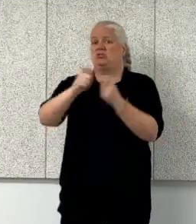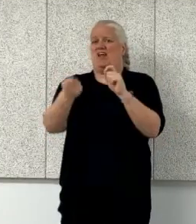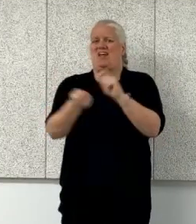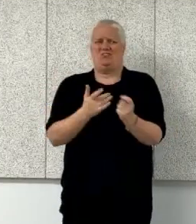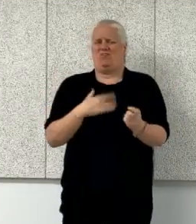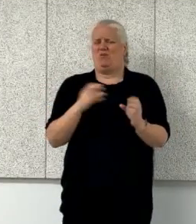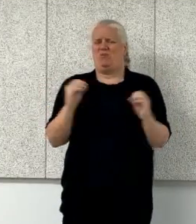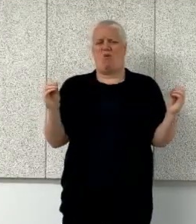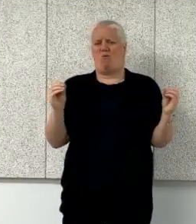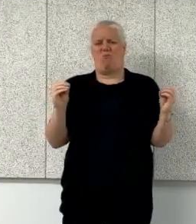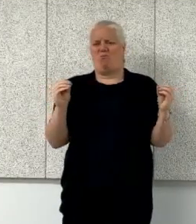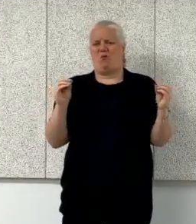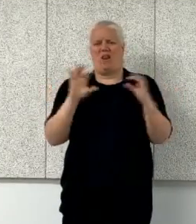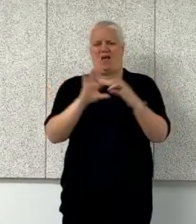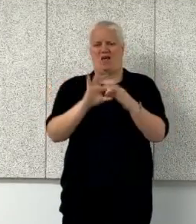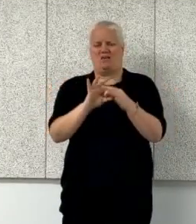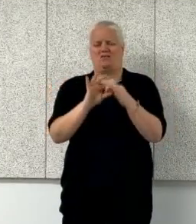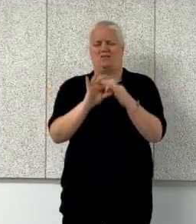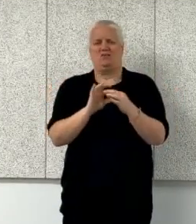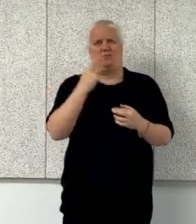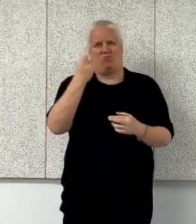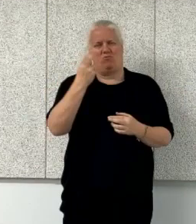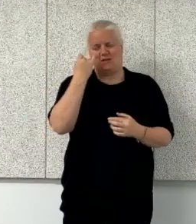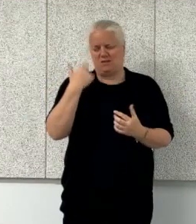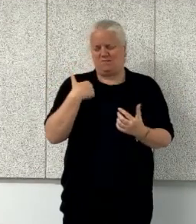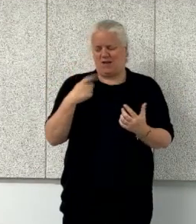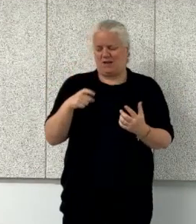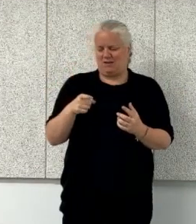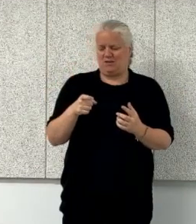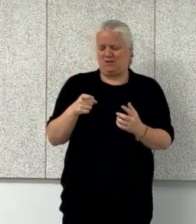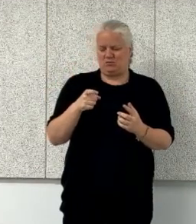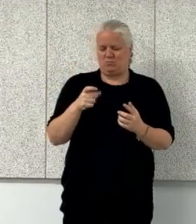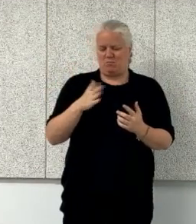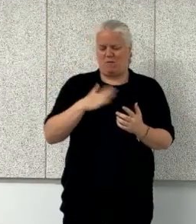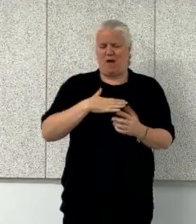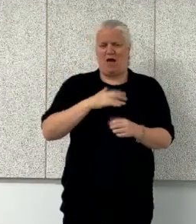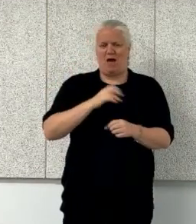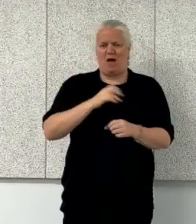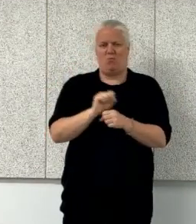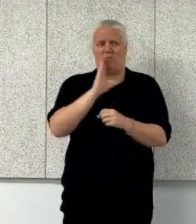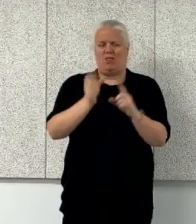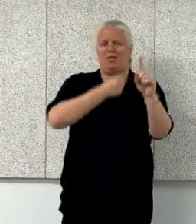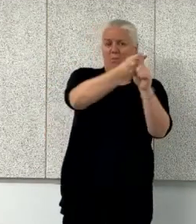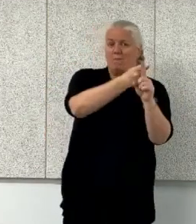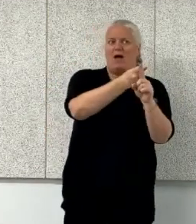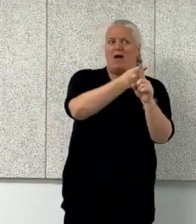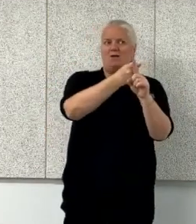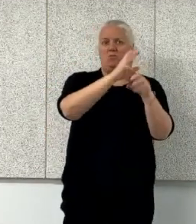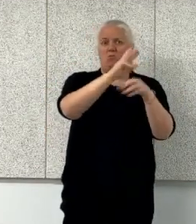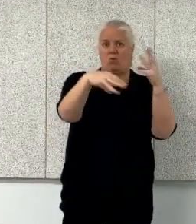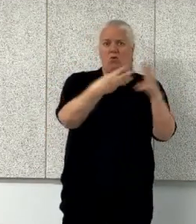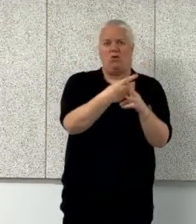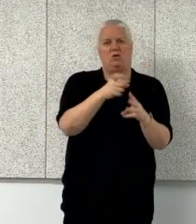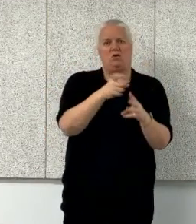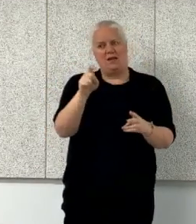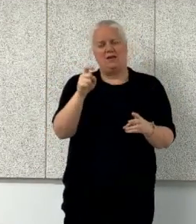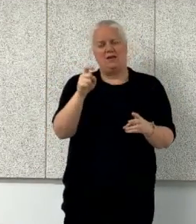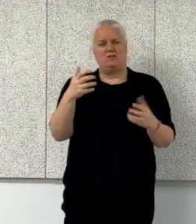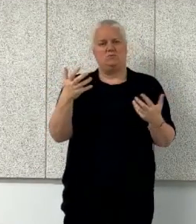I wanted to make a difference in my work, I needed to have my hands on the wheel. And I think that aligned with an opportunity to join the